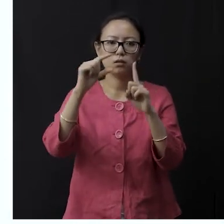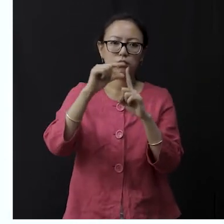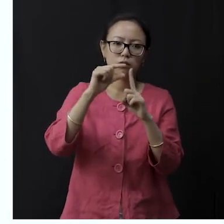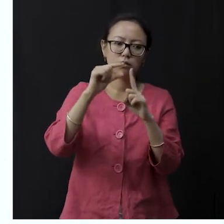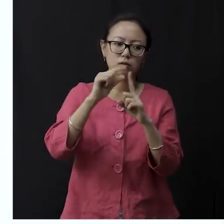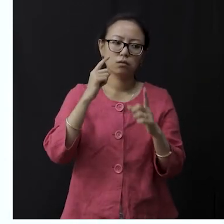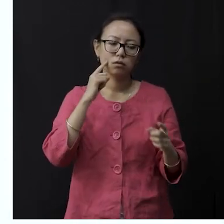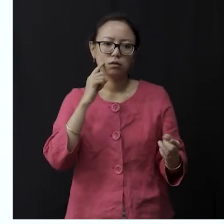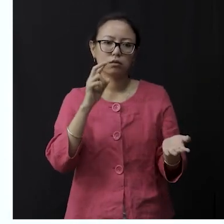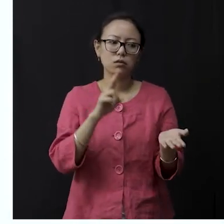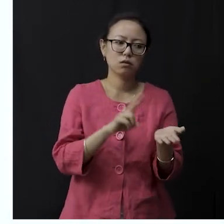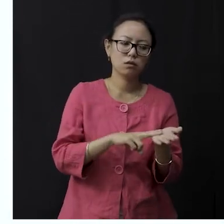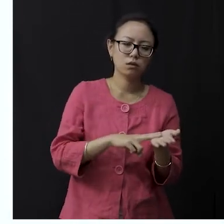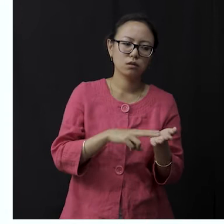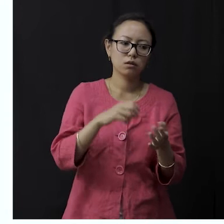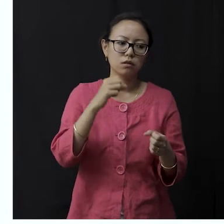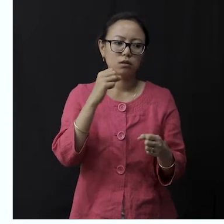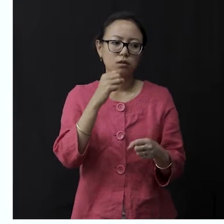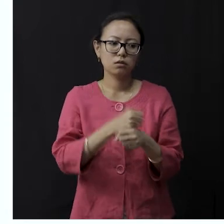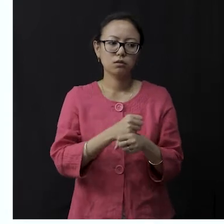T-A-P, tap,